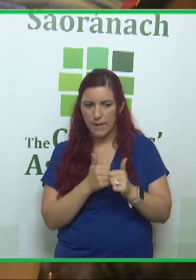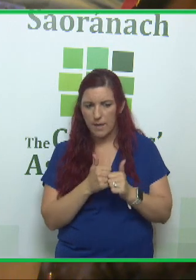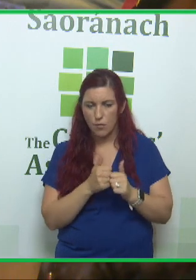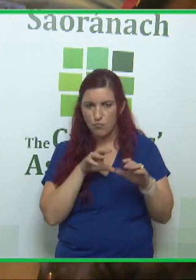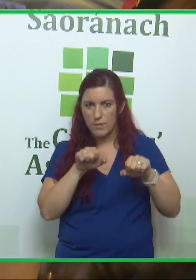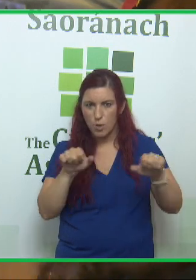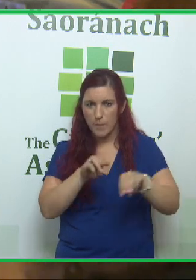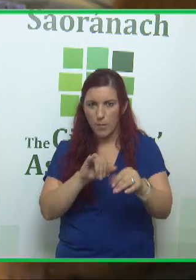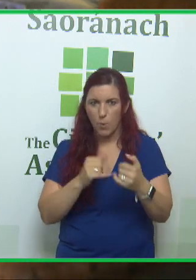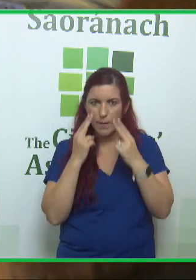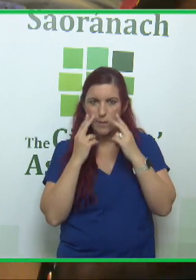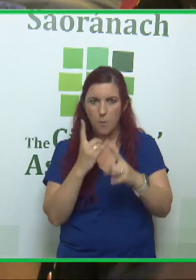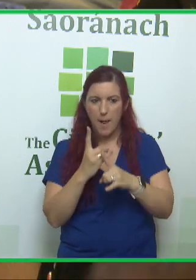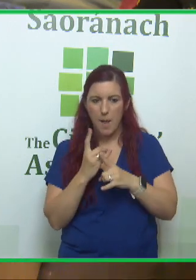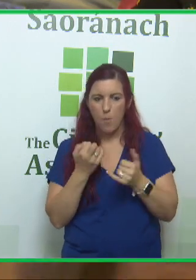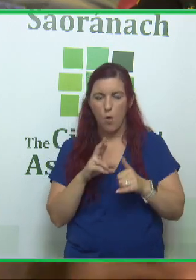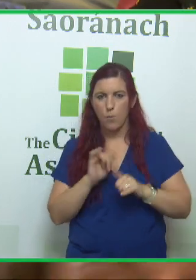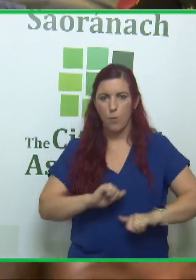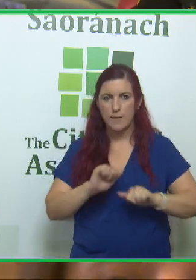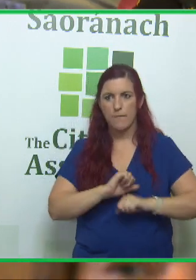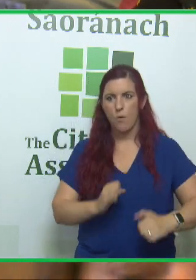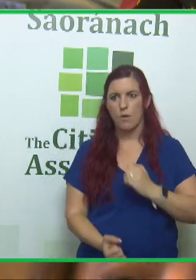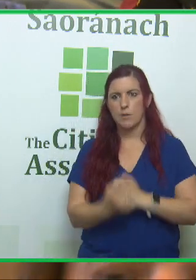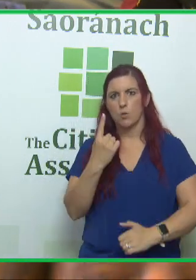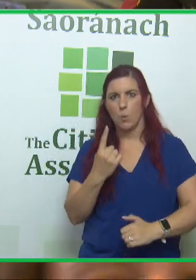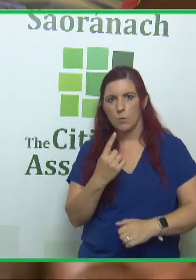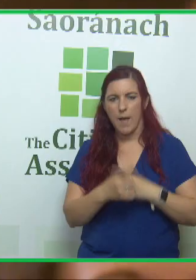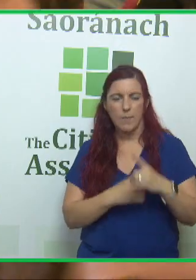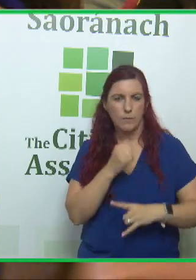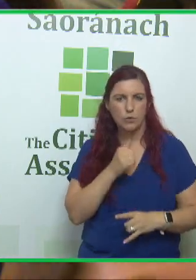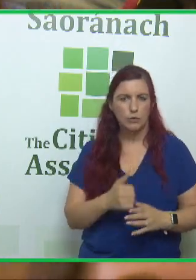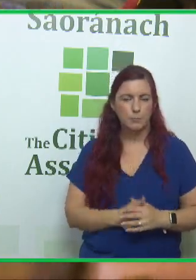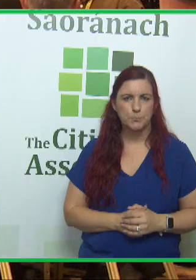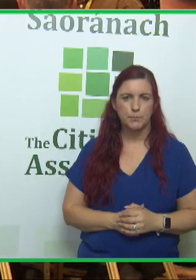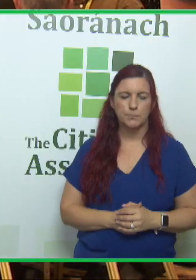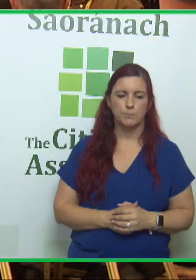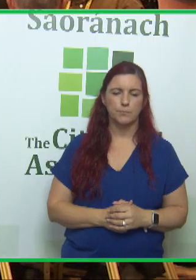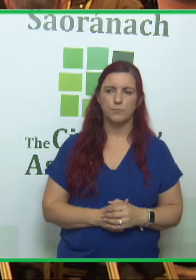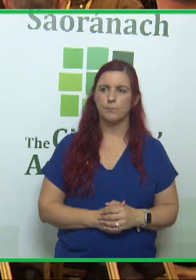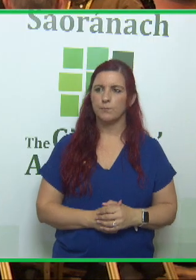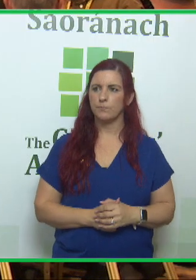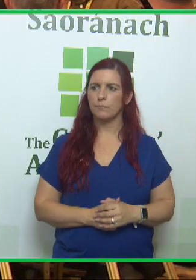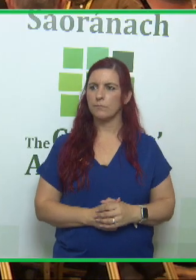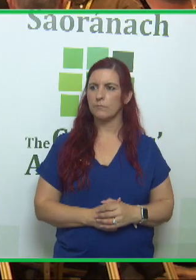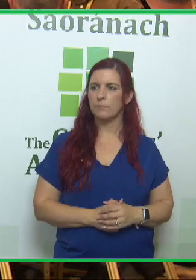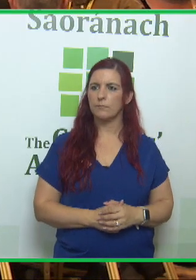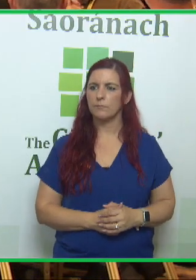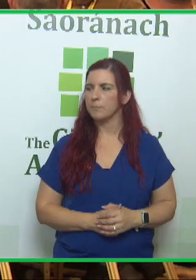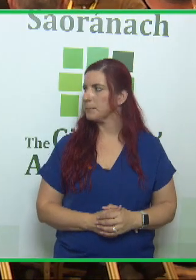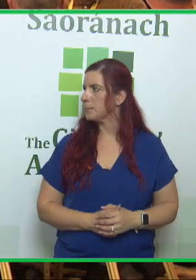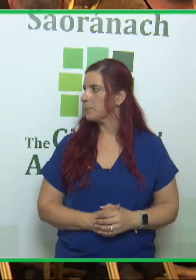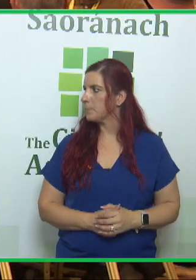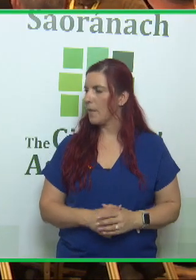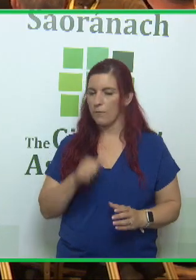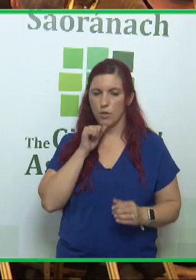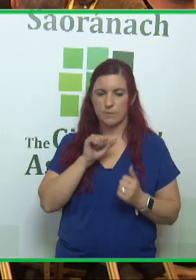who need help, or we are just waiting for the helpline and the referrals? Thank you. Thank you. Okay, so I'm going to go to people individually